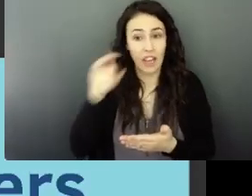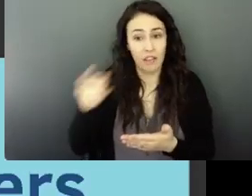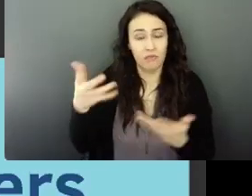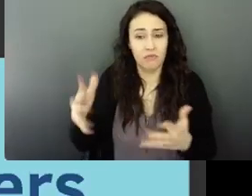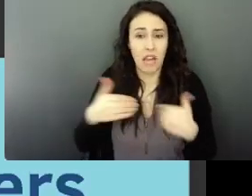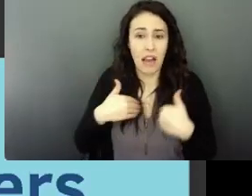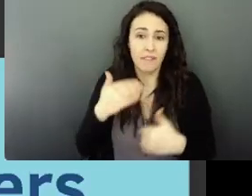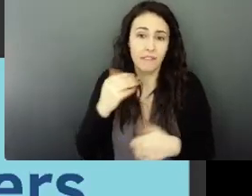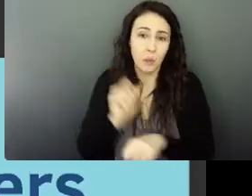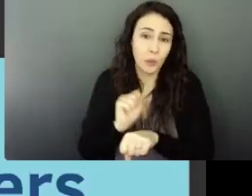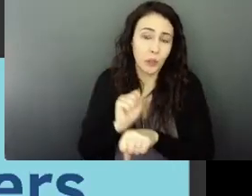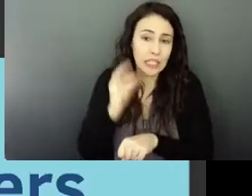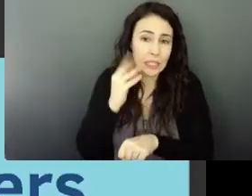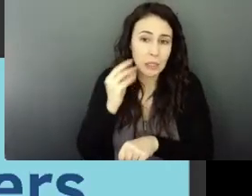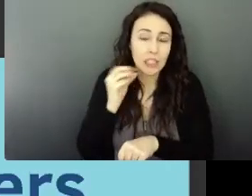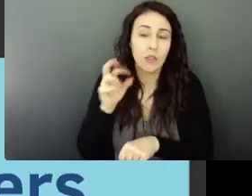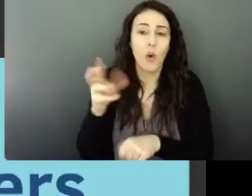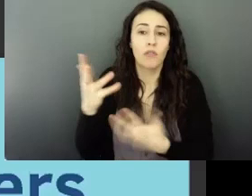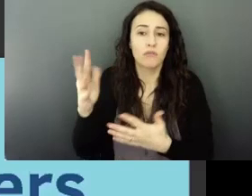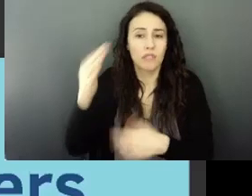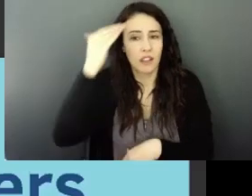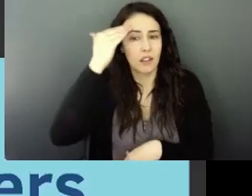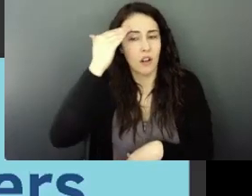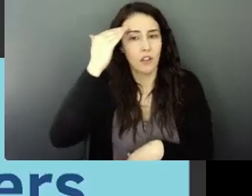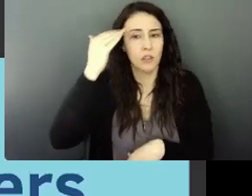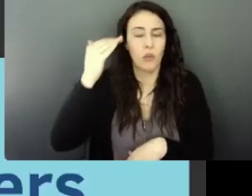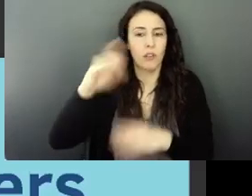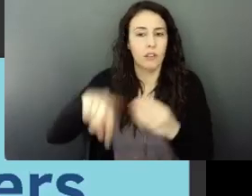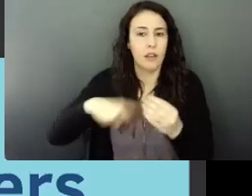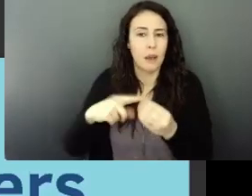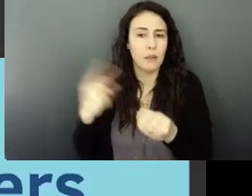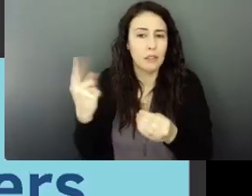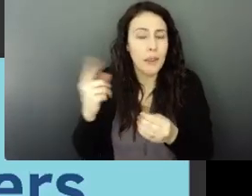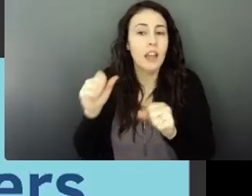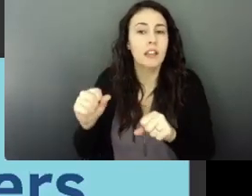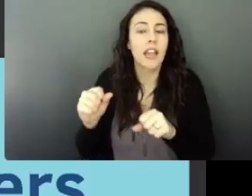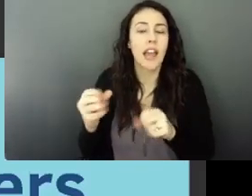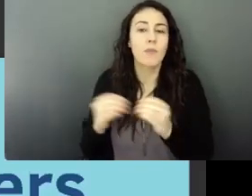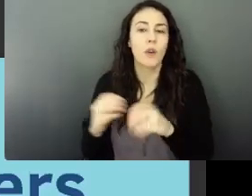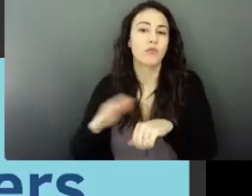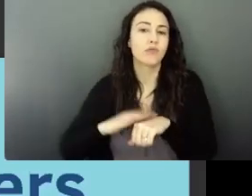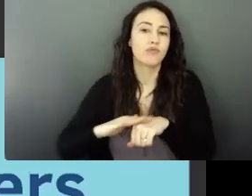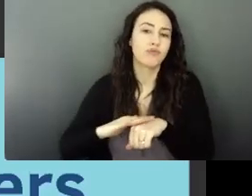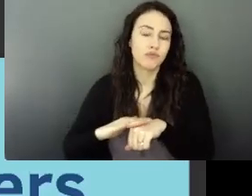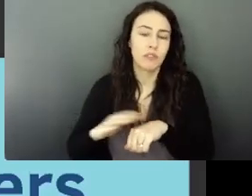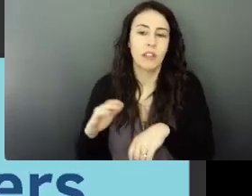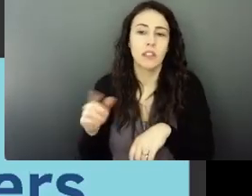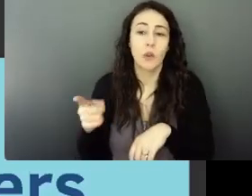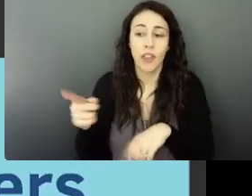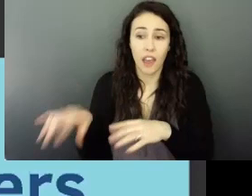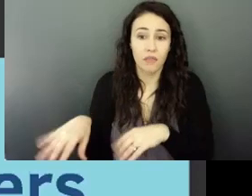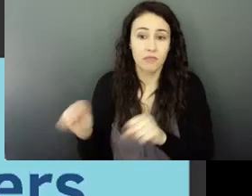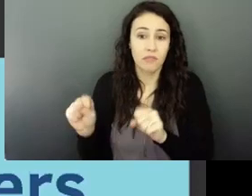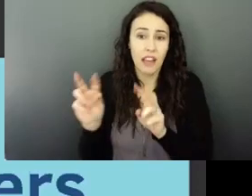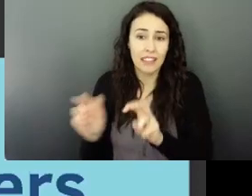or they are knowledgeable about something, they can kind of gloss over it a little more. So they take assessments and